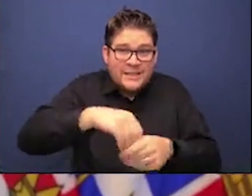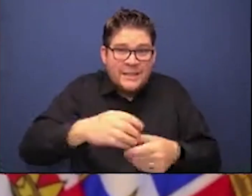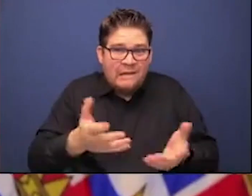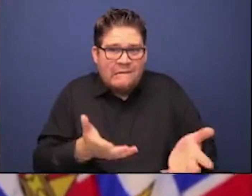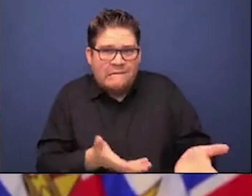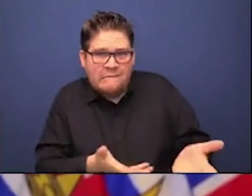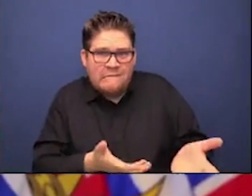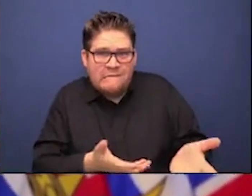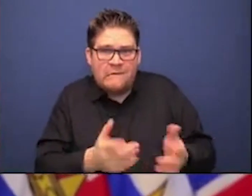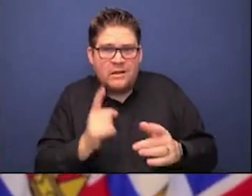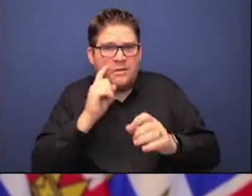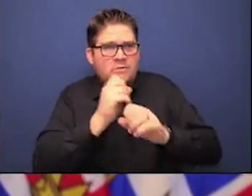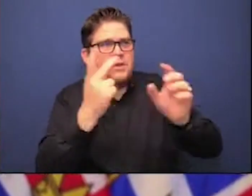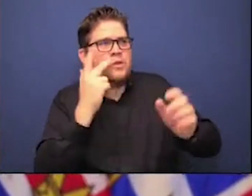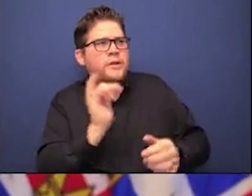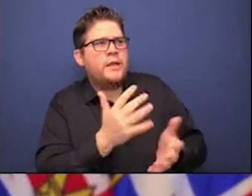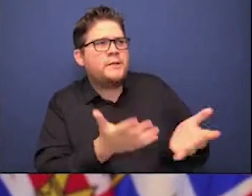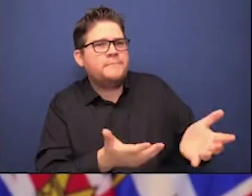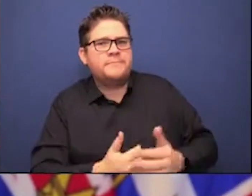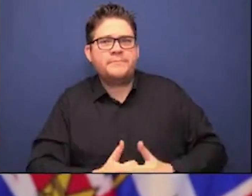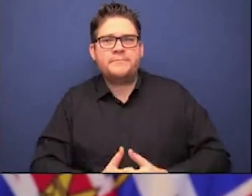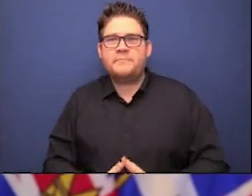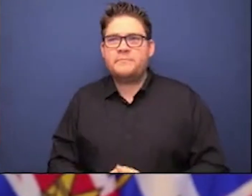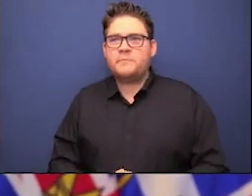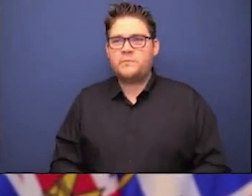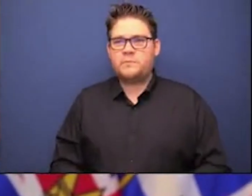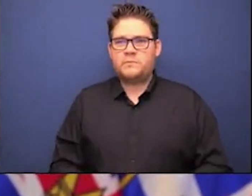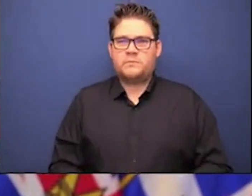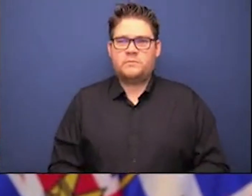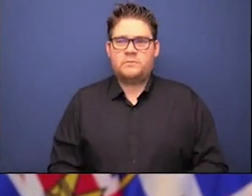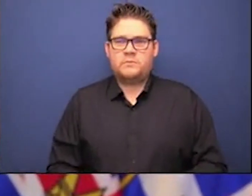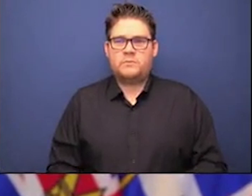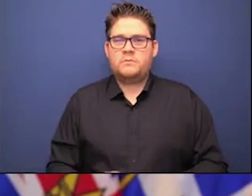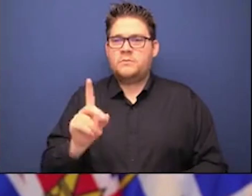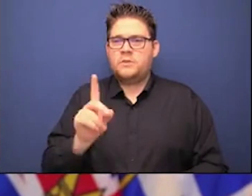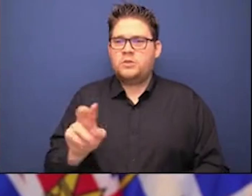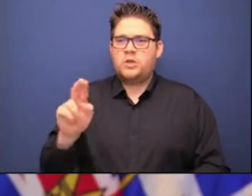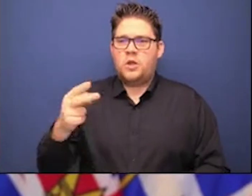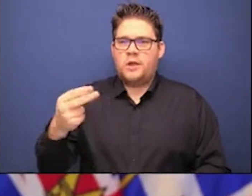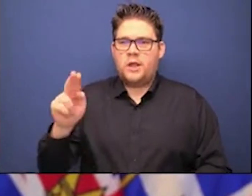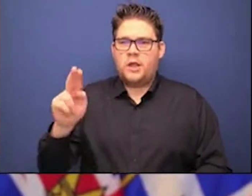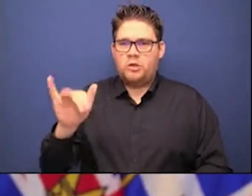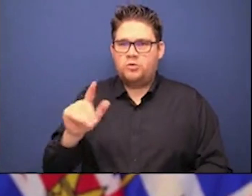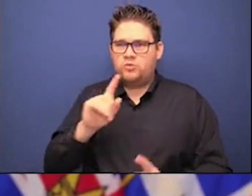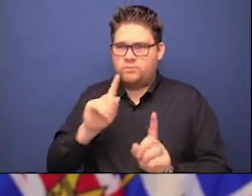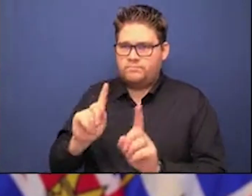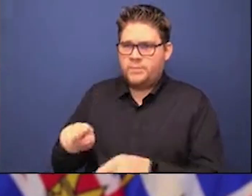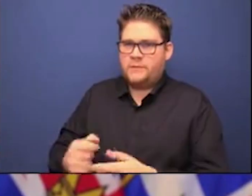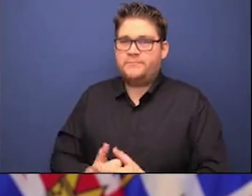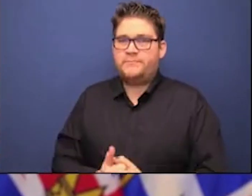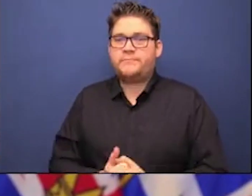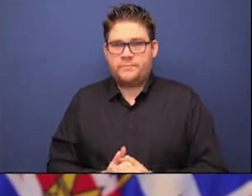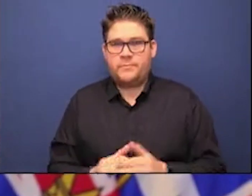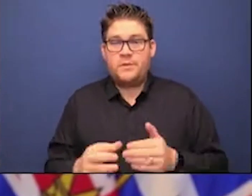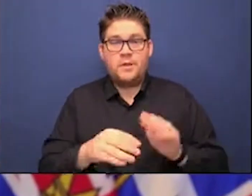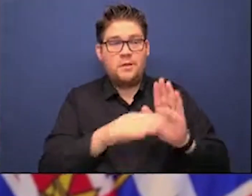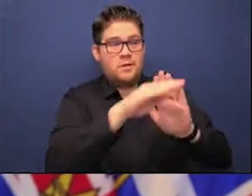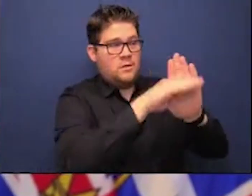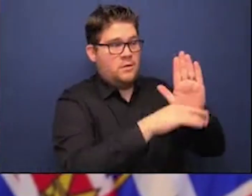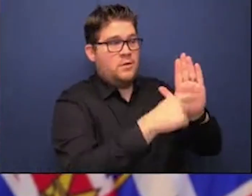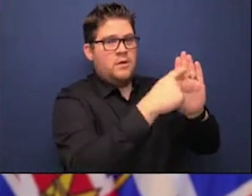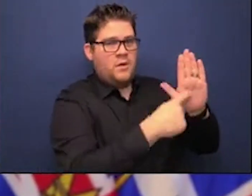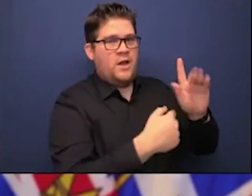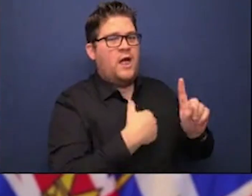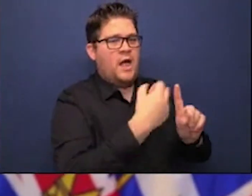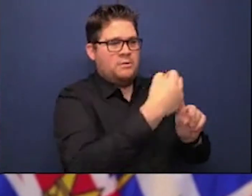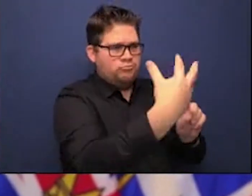If you read the guidelines, there's a lot of detail about that. But what we have recognized is that things that were being held outside